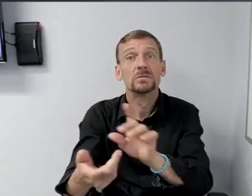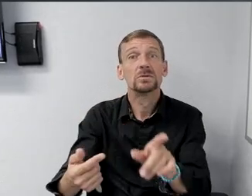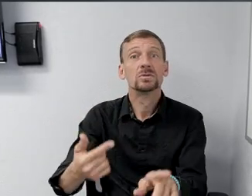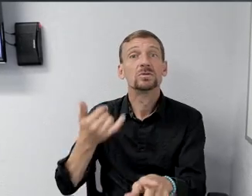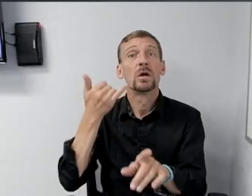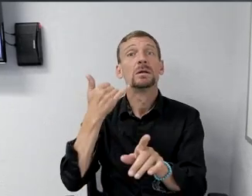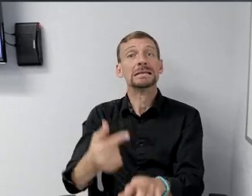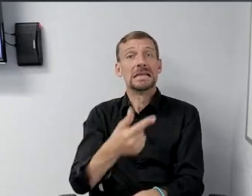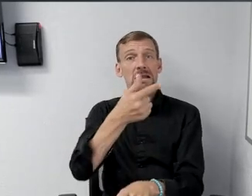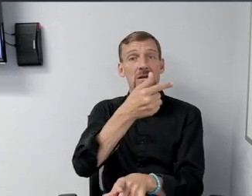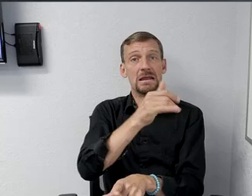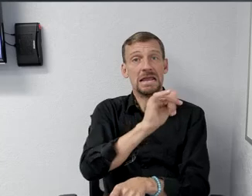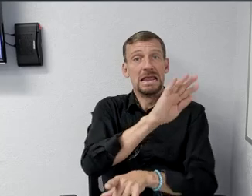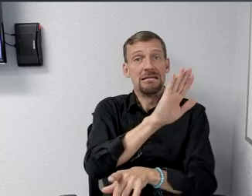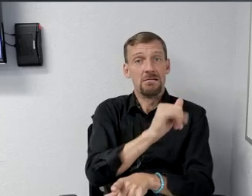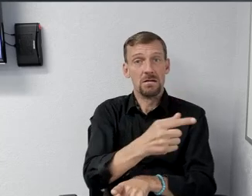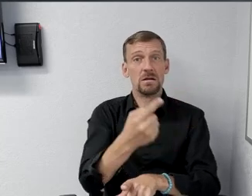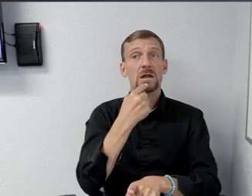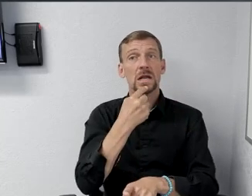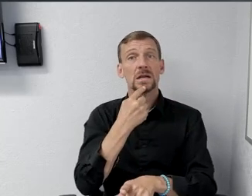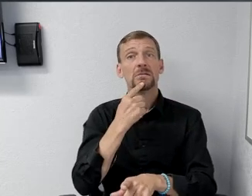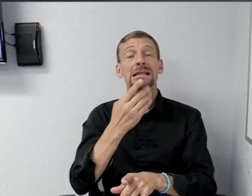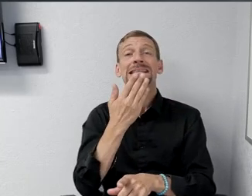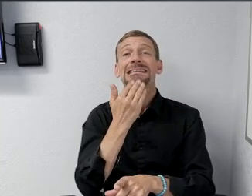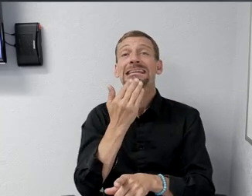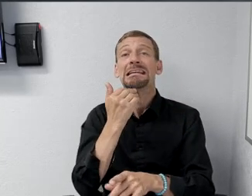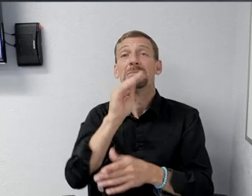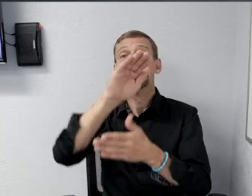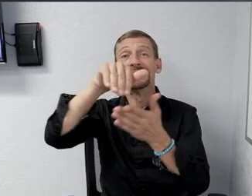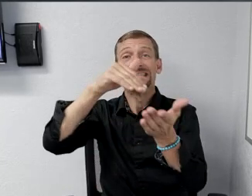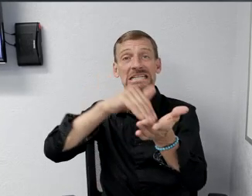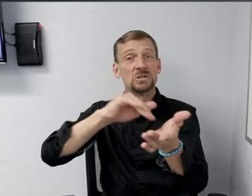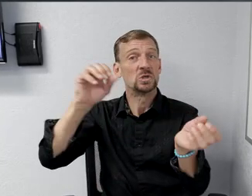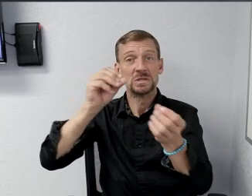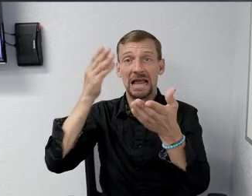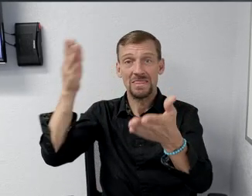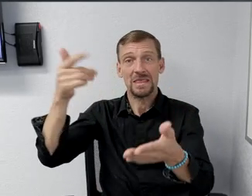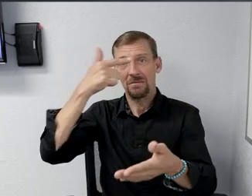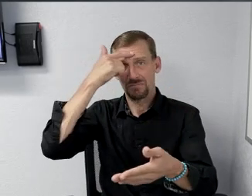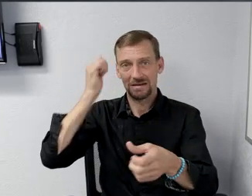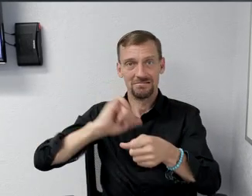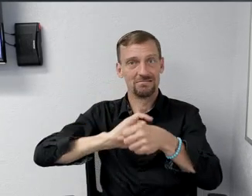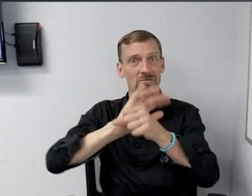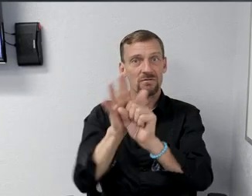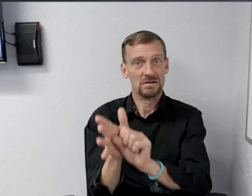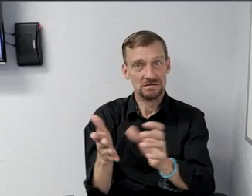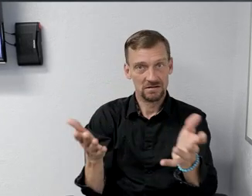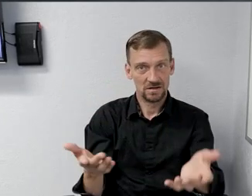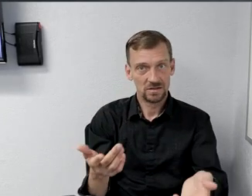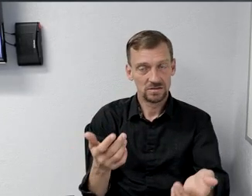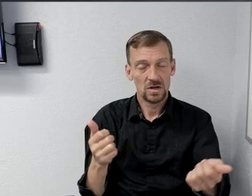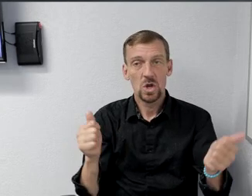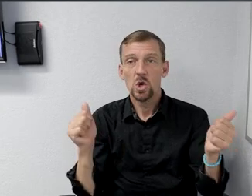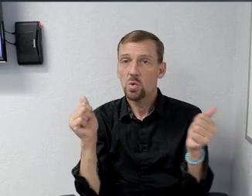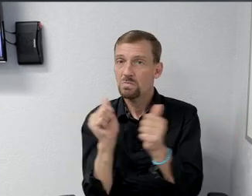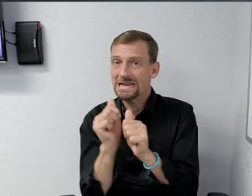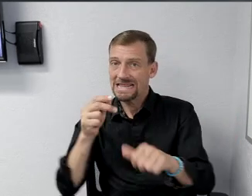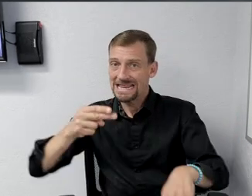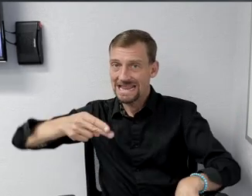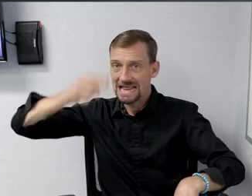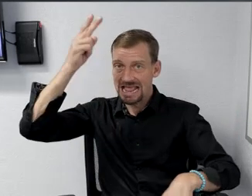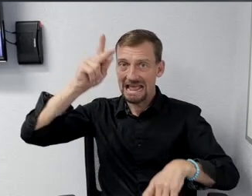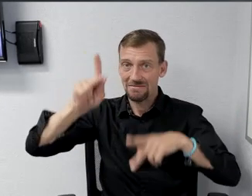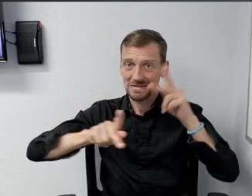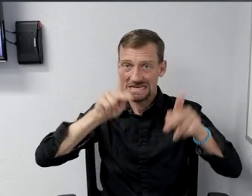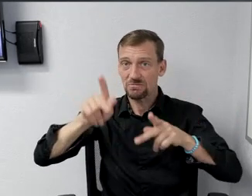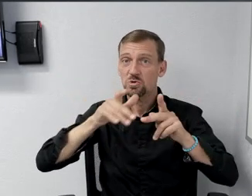Gary's concerned about the diabetes educator at the clinic that is no longer there due to the COVID situation. So with the high